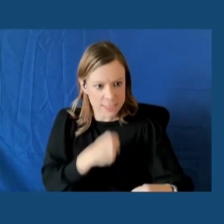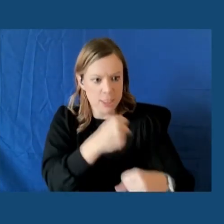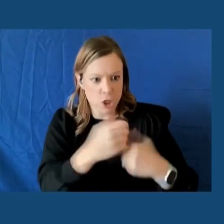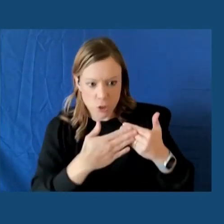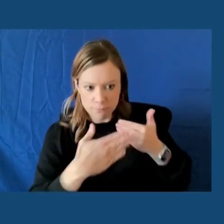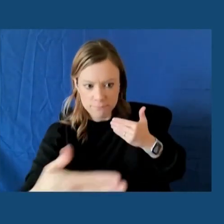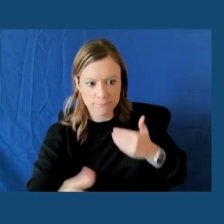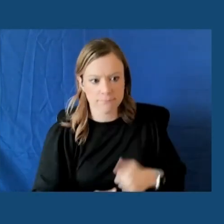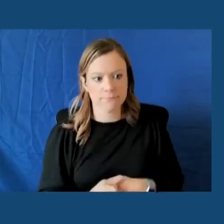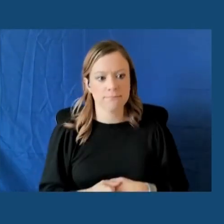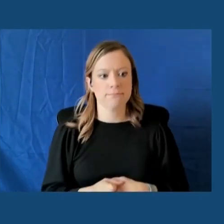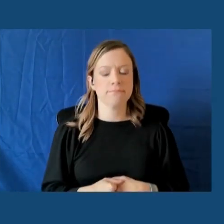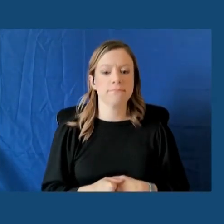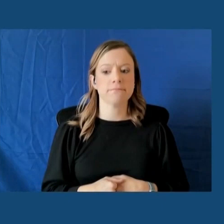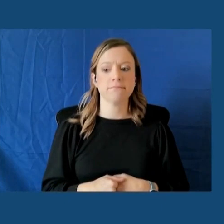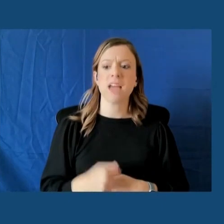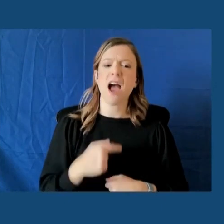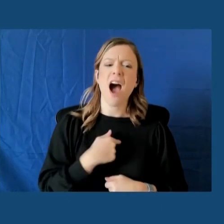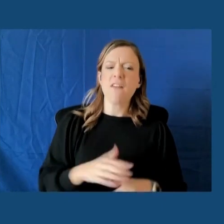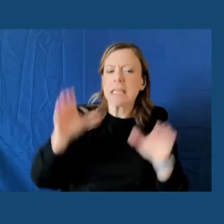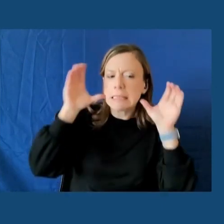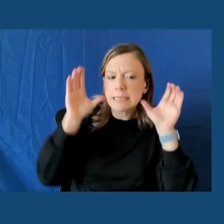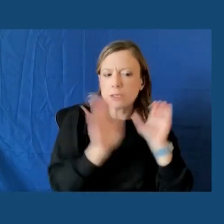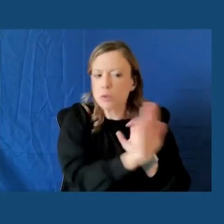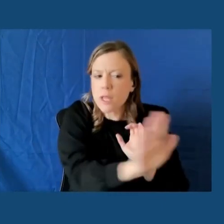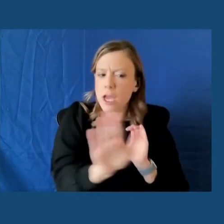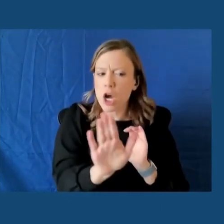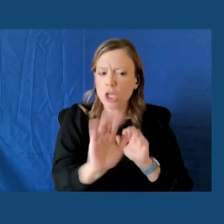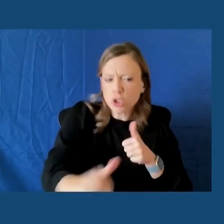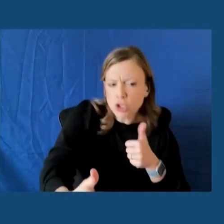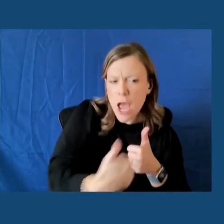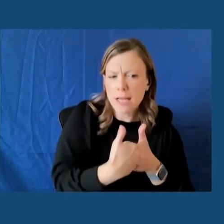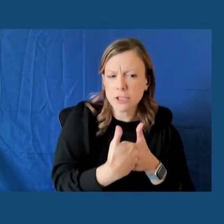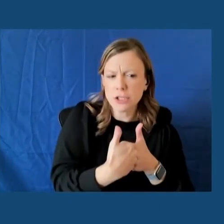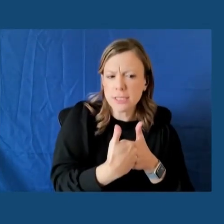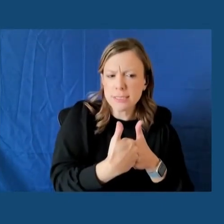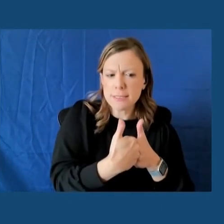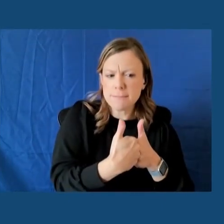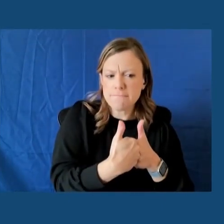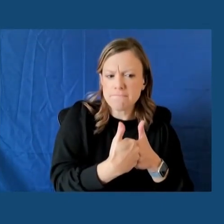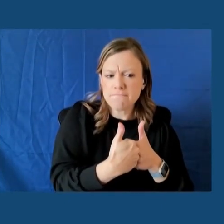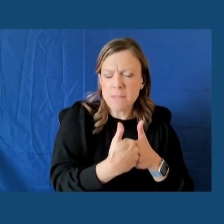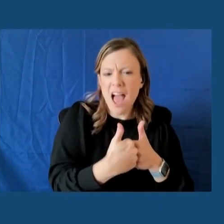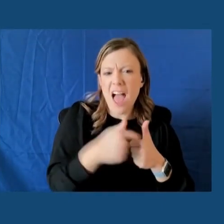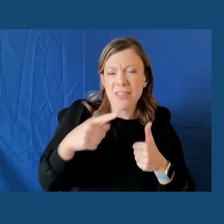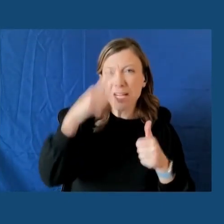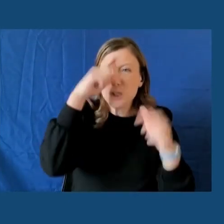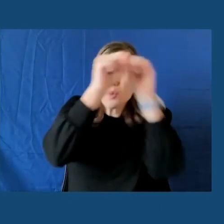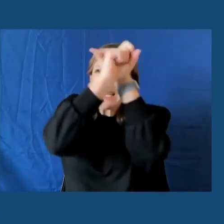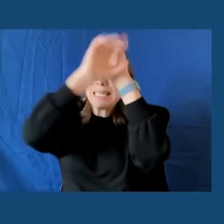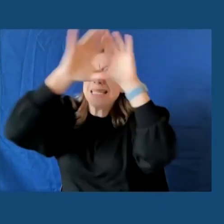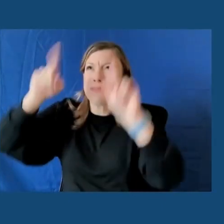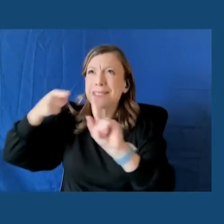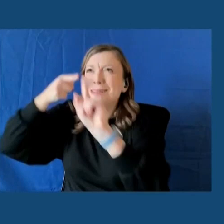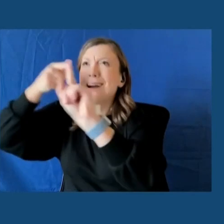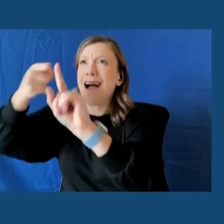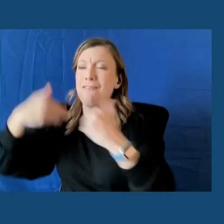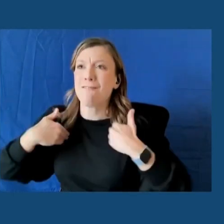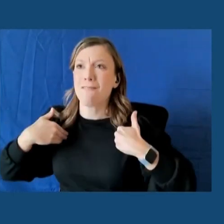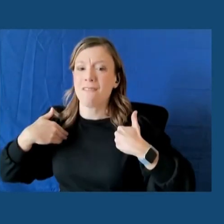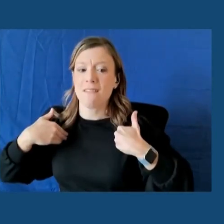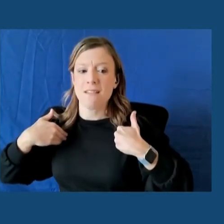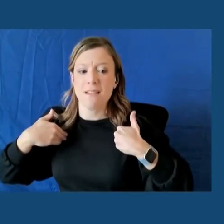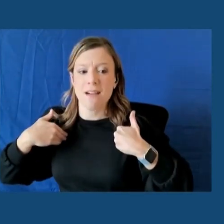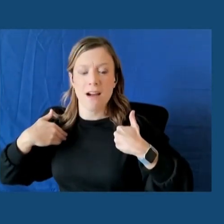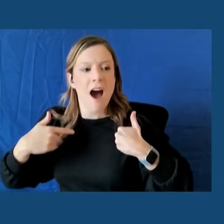as New Yorkers have told me about the challenges they face and the dreams they hold. And it's with them in mind that I